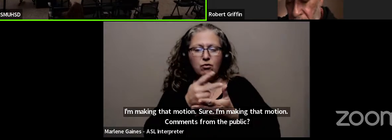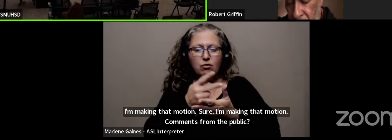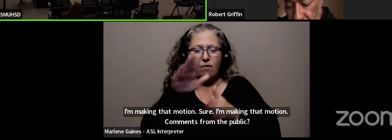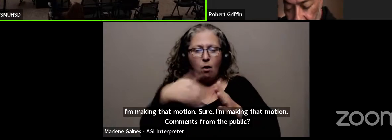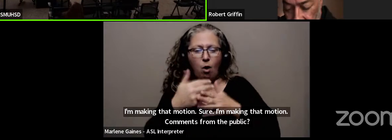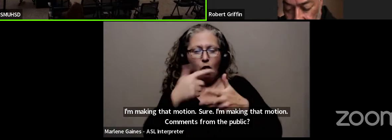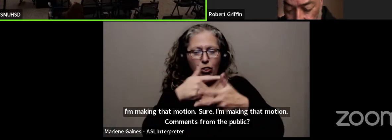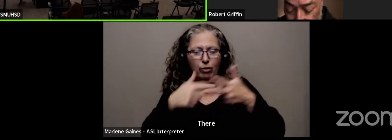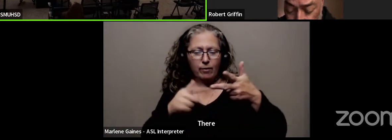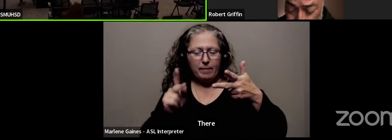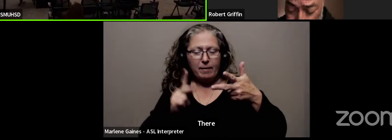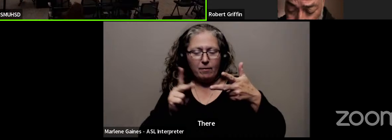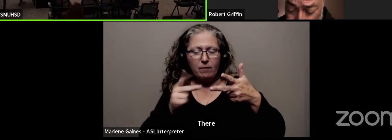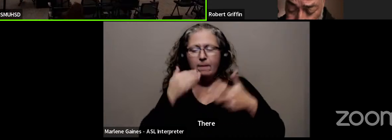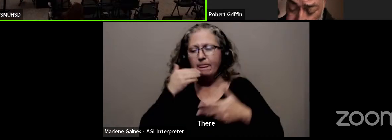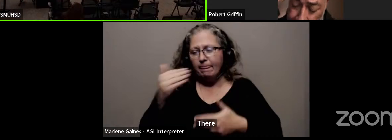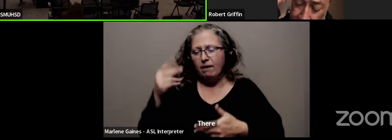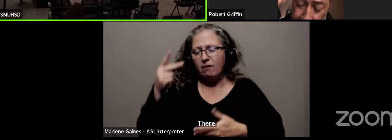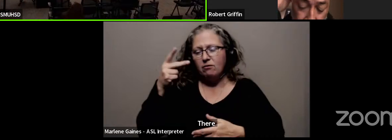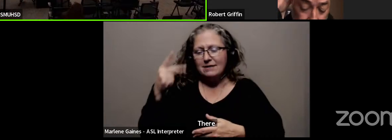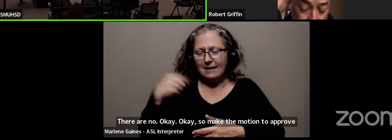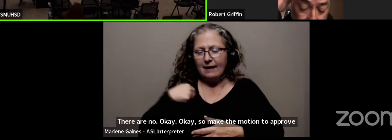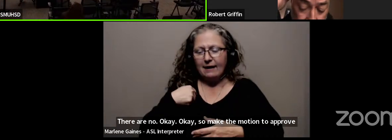3 individuals. thank you. I'll second that.